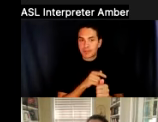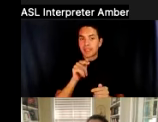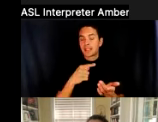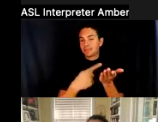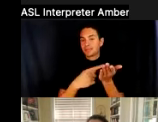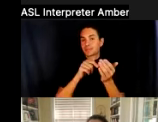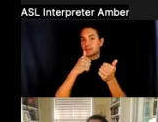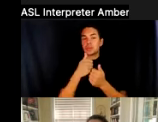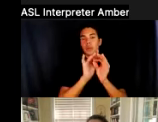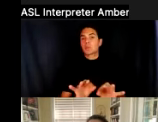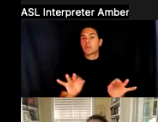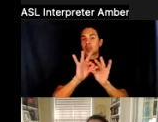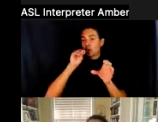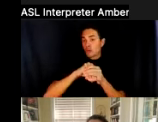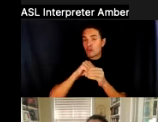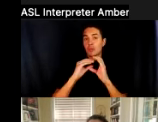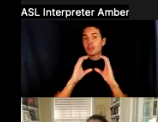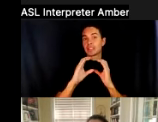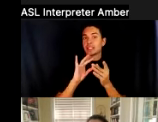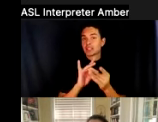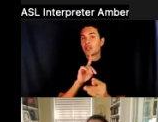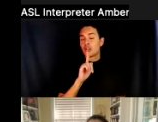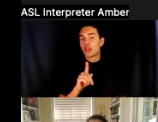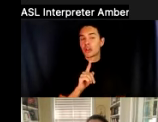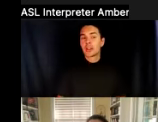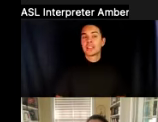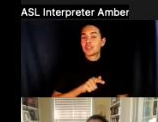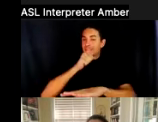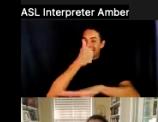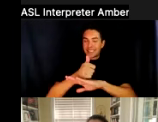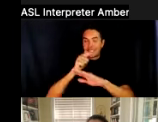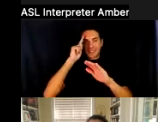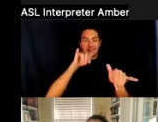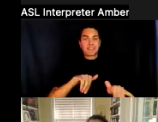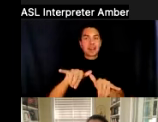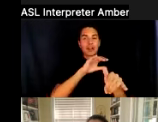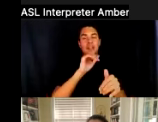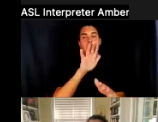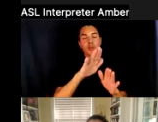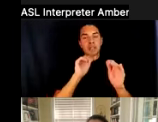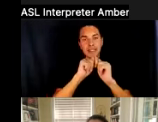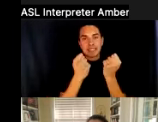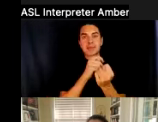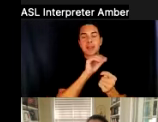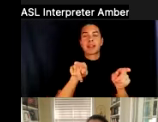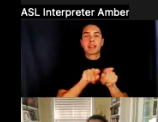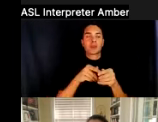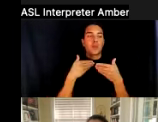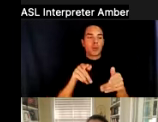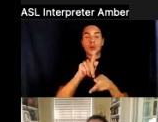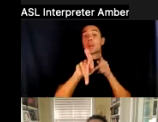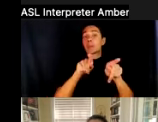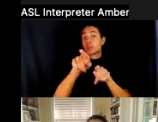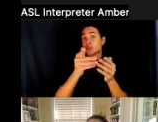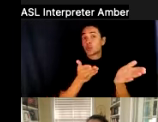these internal conversations are to set the standards or the expectations for you and your team, as well as the people that you're serving. So thanks